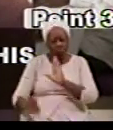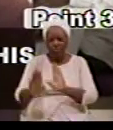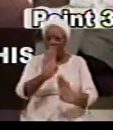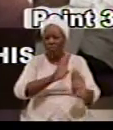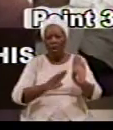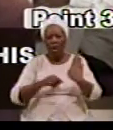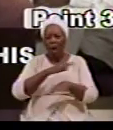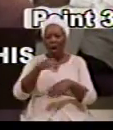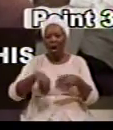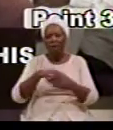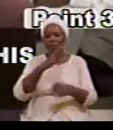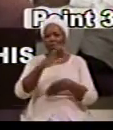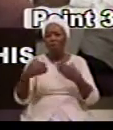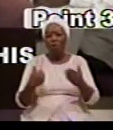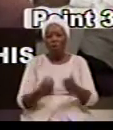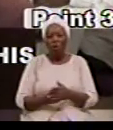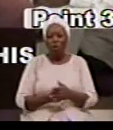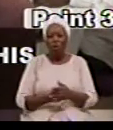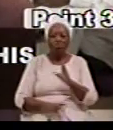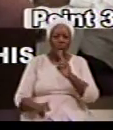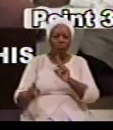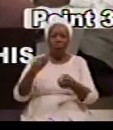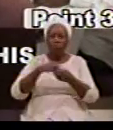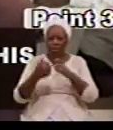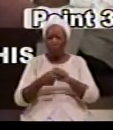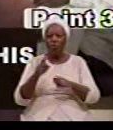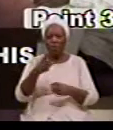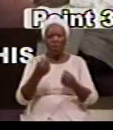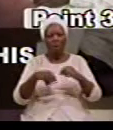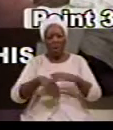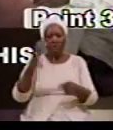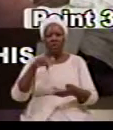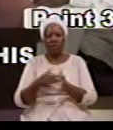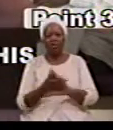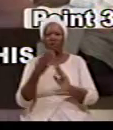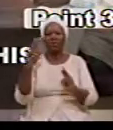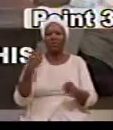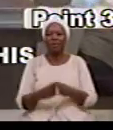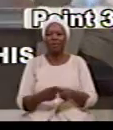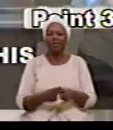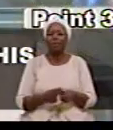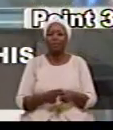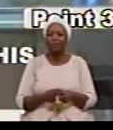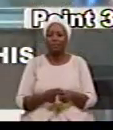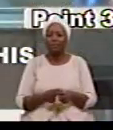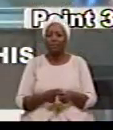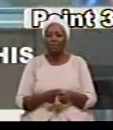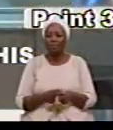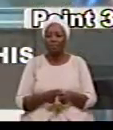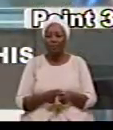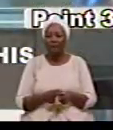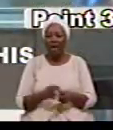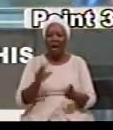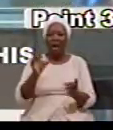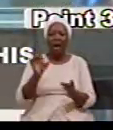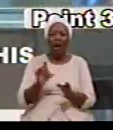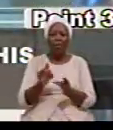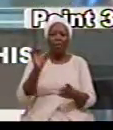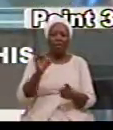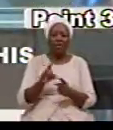every confinement, you're coming out in Jesus' name. Appointed servants of the